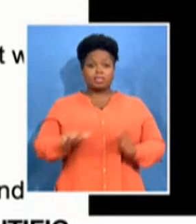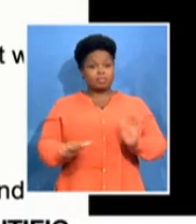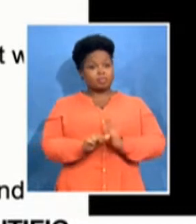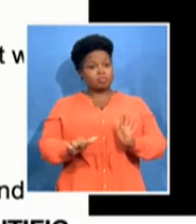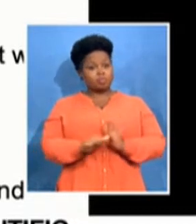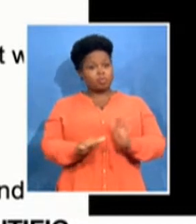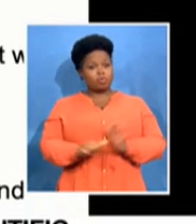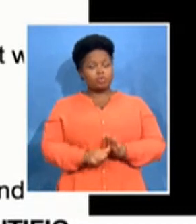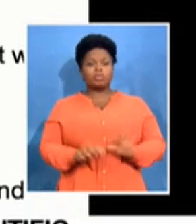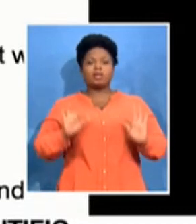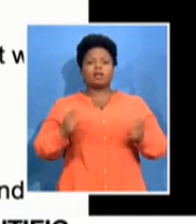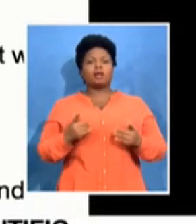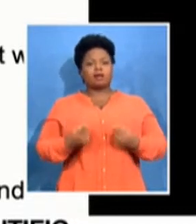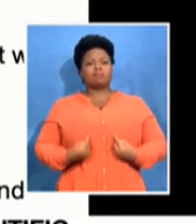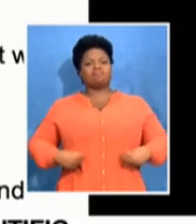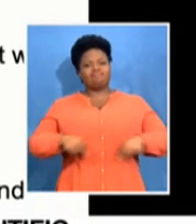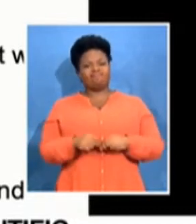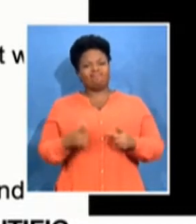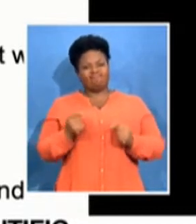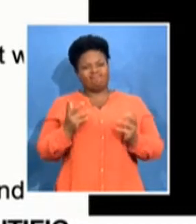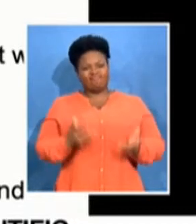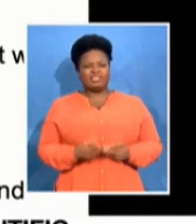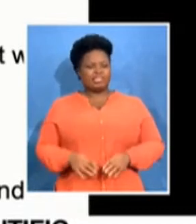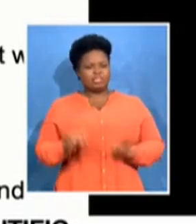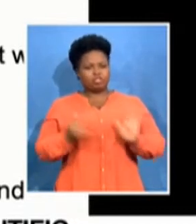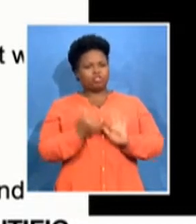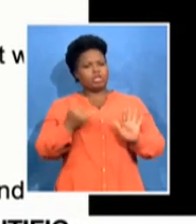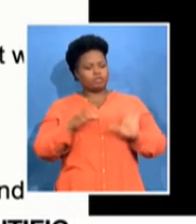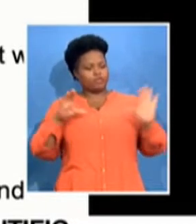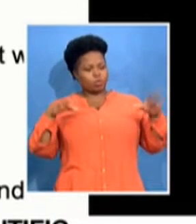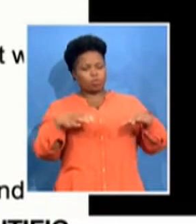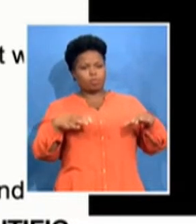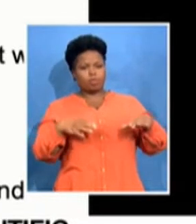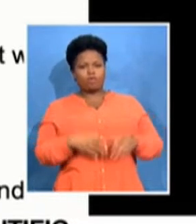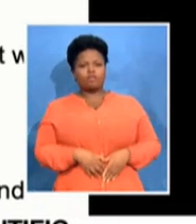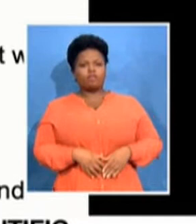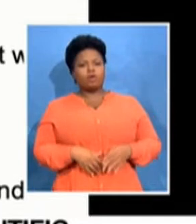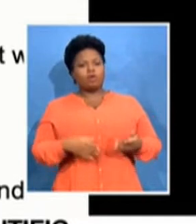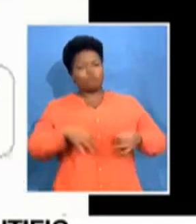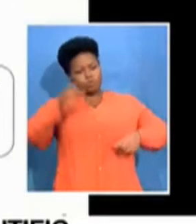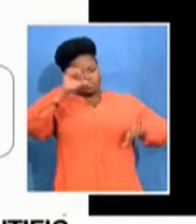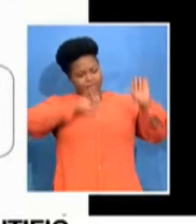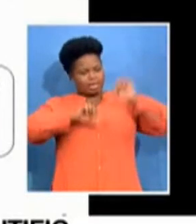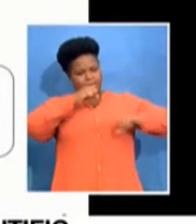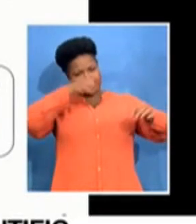a just group of academics, but also together with our national laboratories.